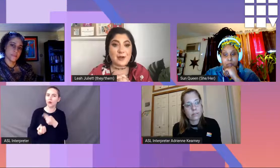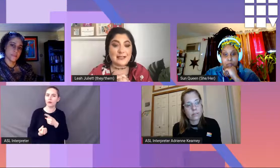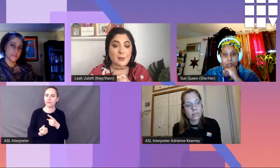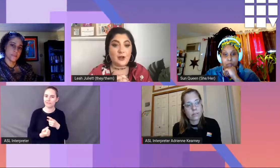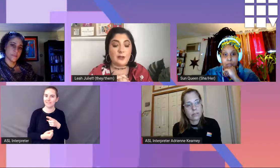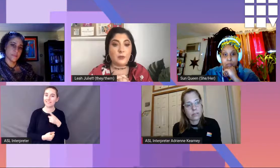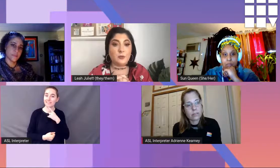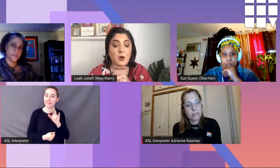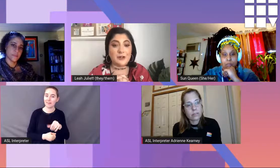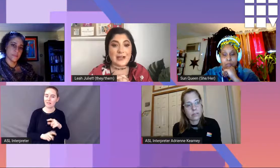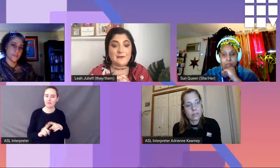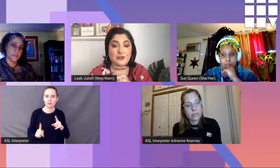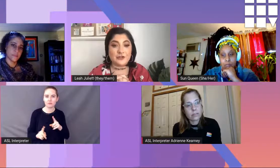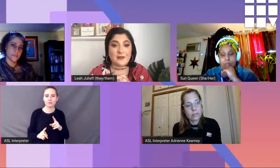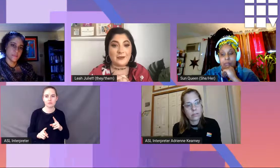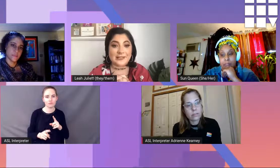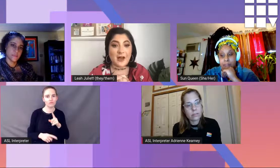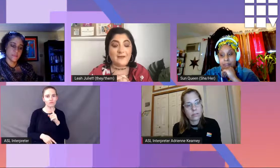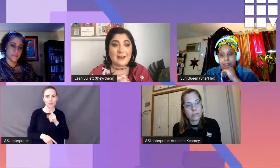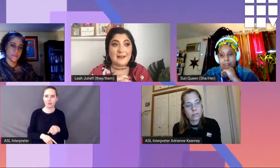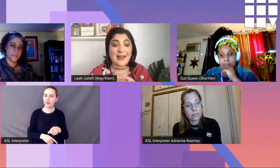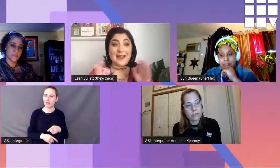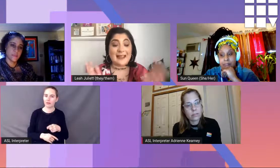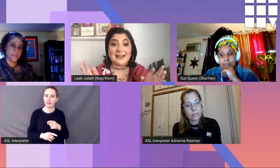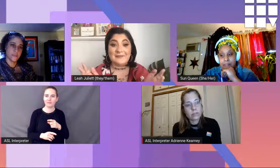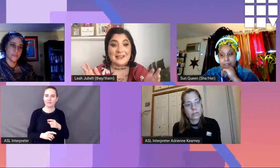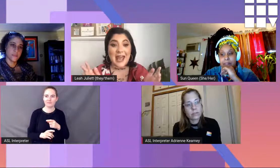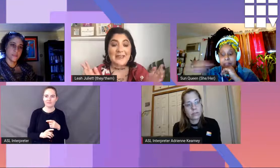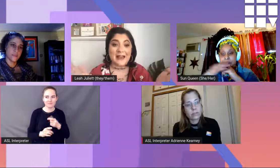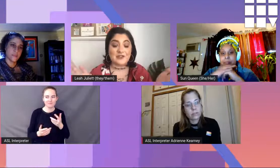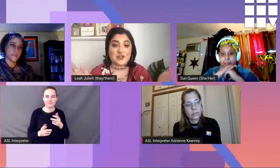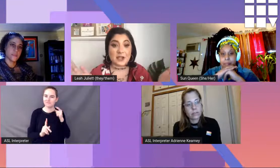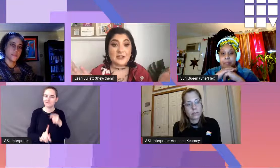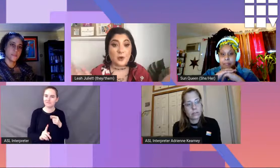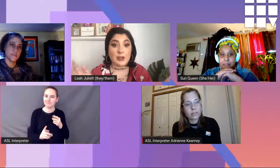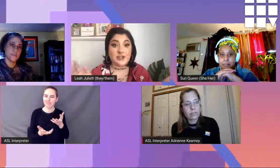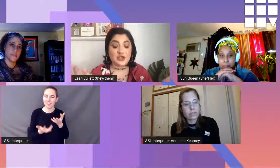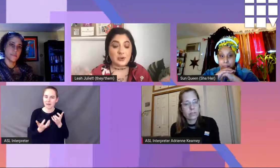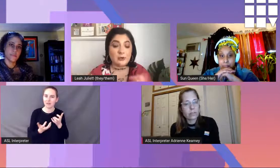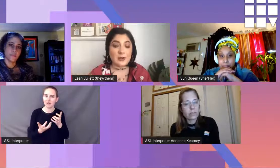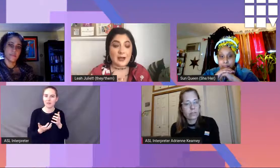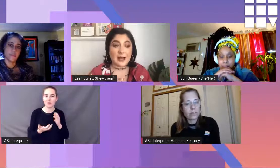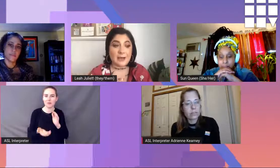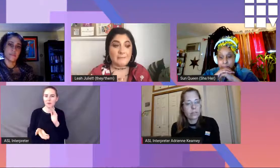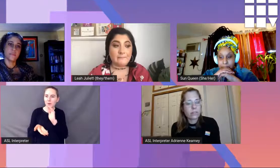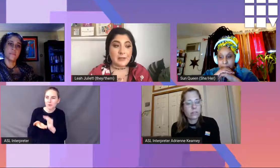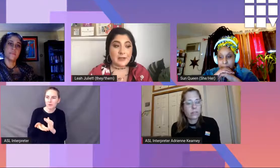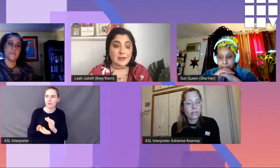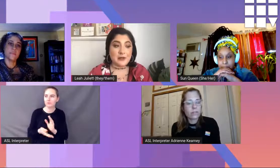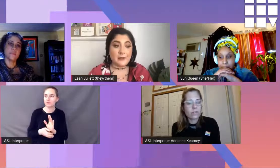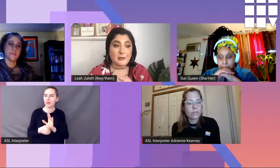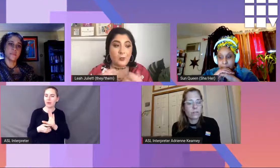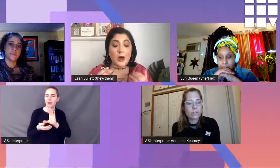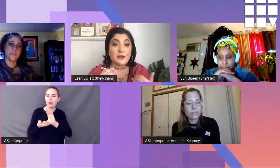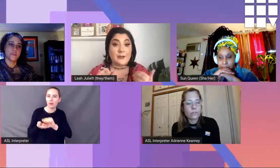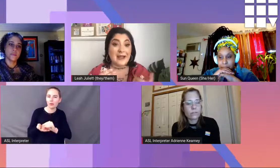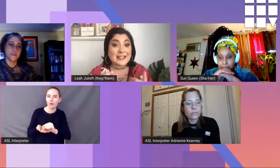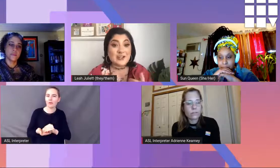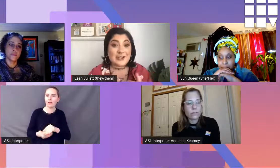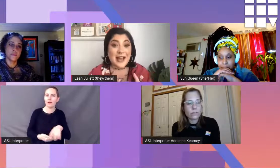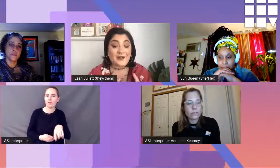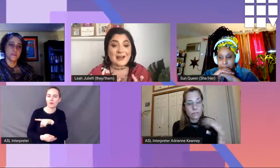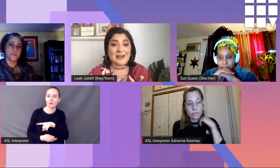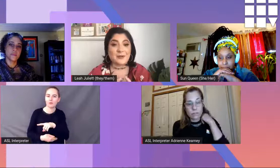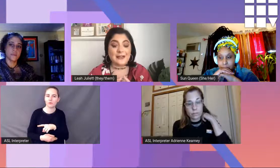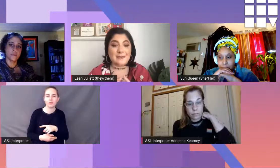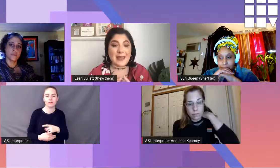make you a smaller, more watered down version of yourself. I think that at the end of the day, that's just going to, water the